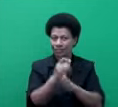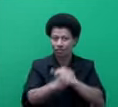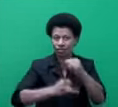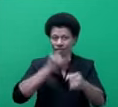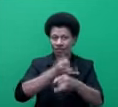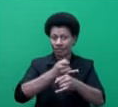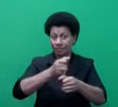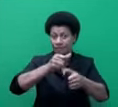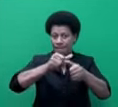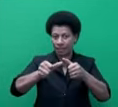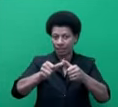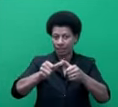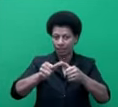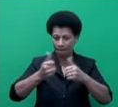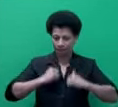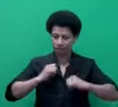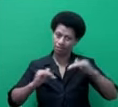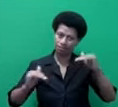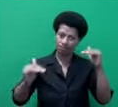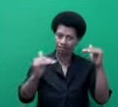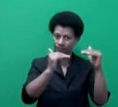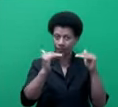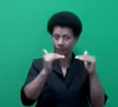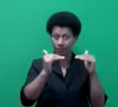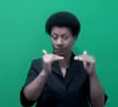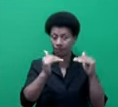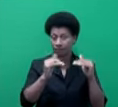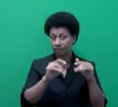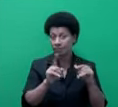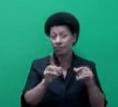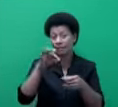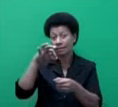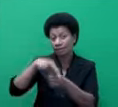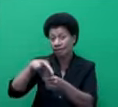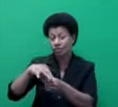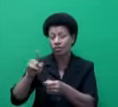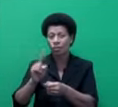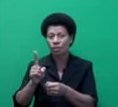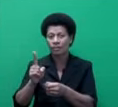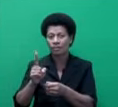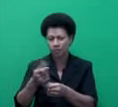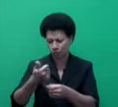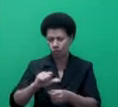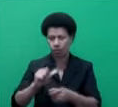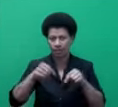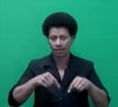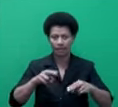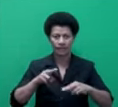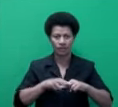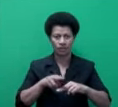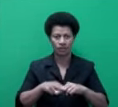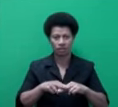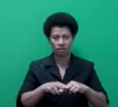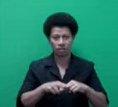best practices. International best practices in elections to be implemented in Fiji. And in line with international